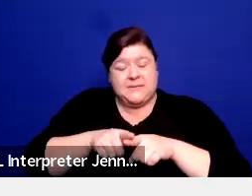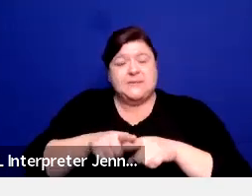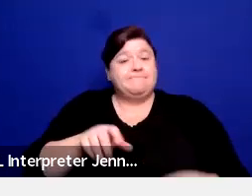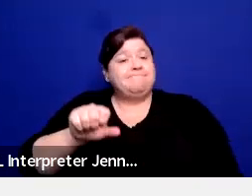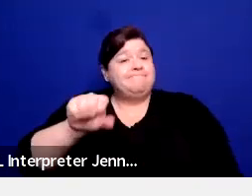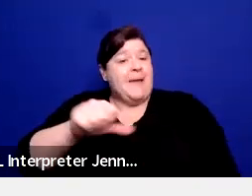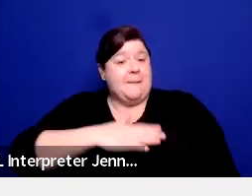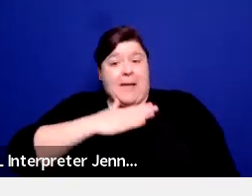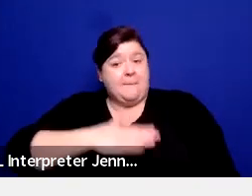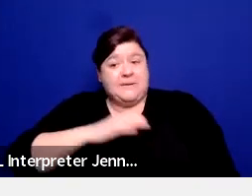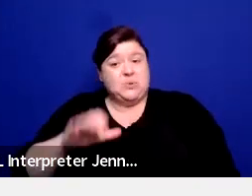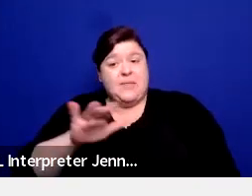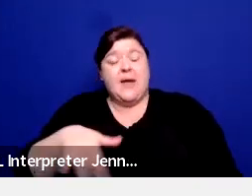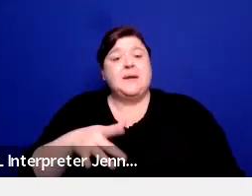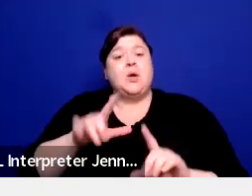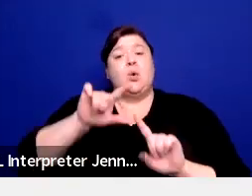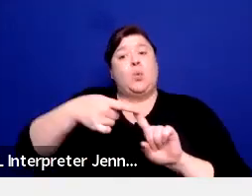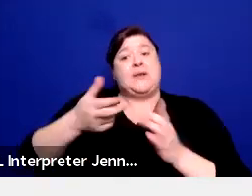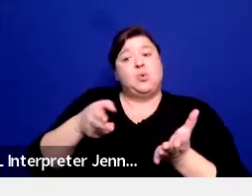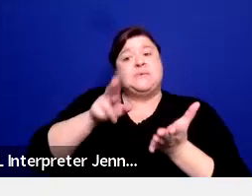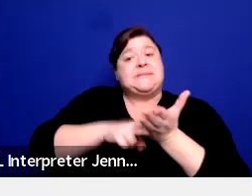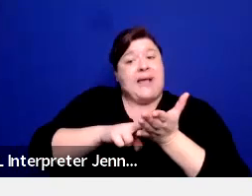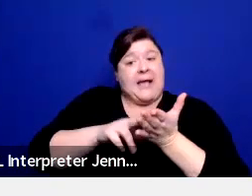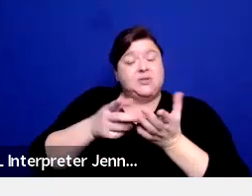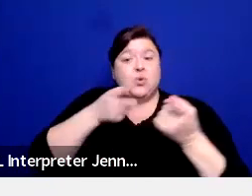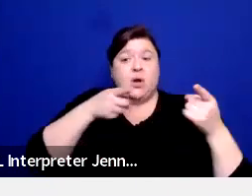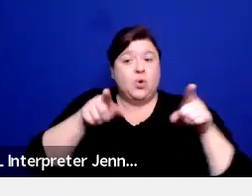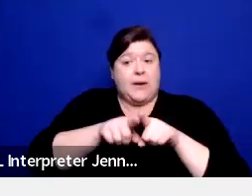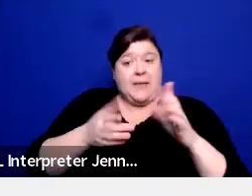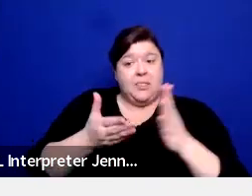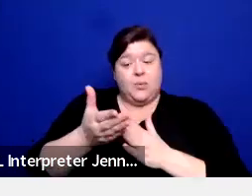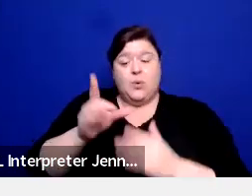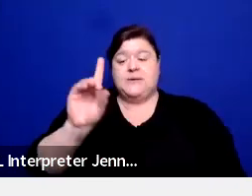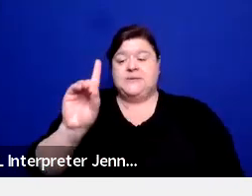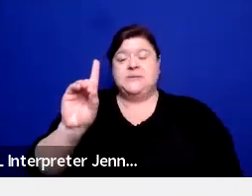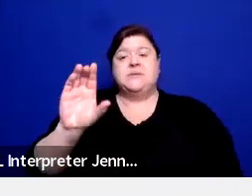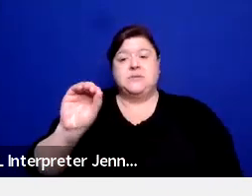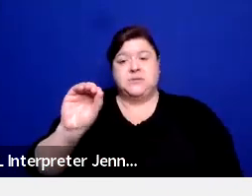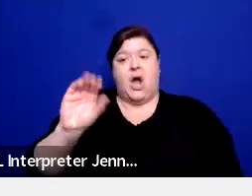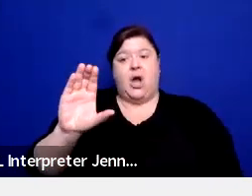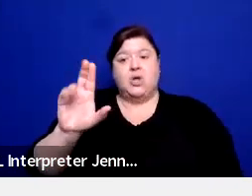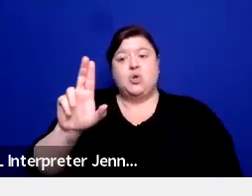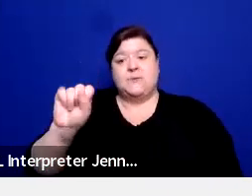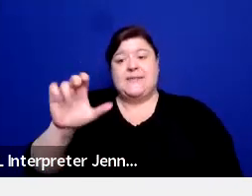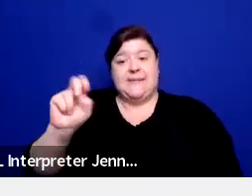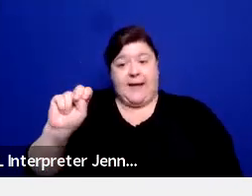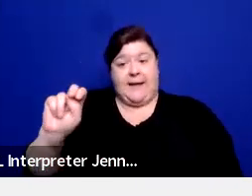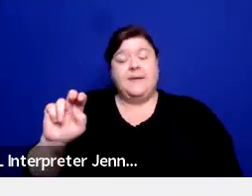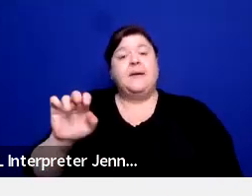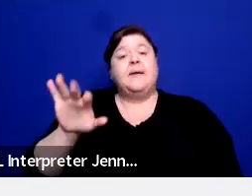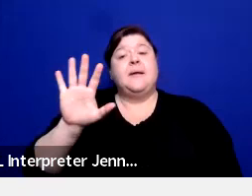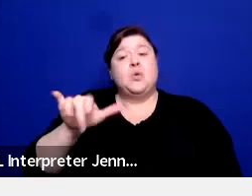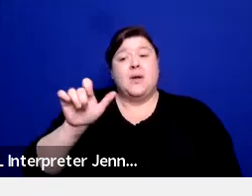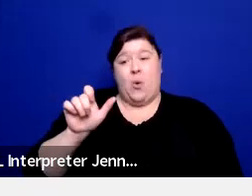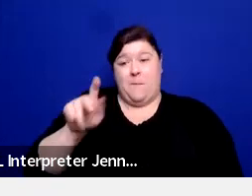to. So you signed your grant agreement through DocuSign. And so you can go back and log